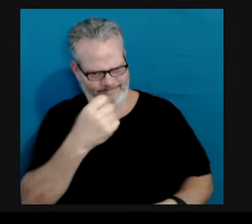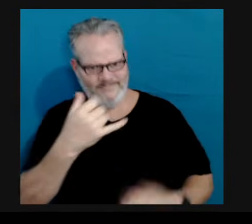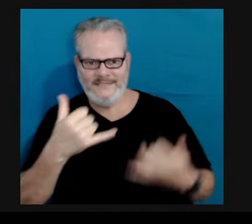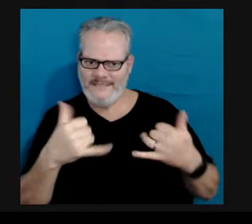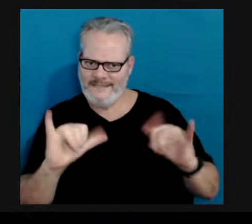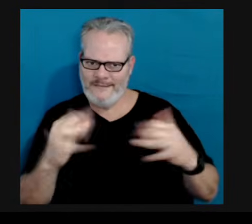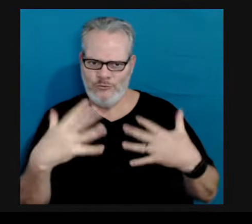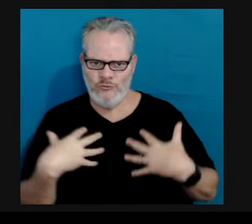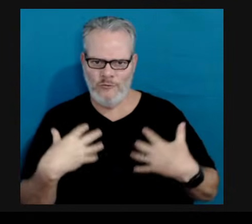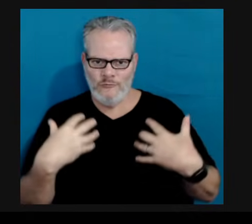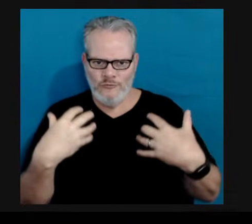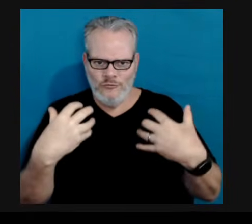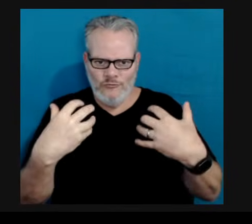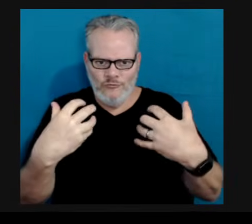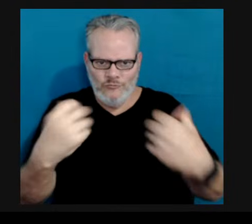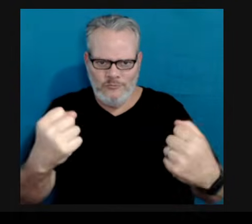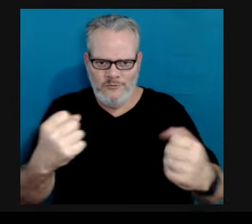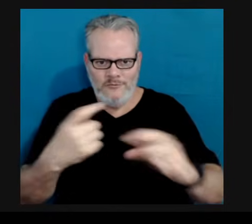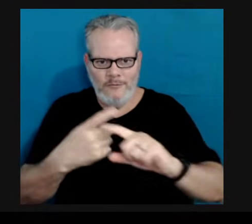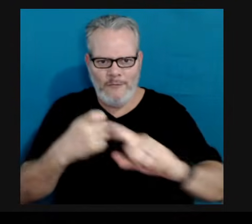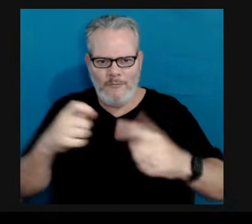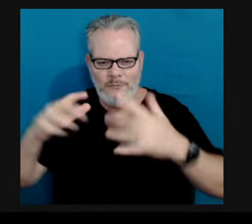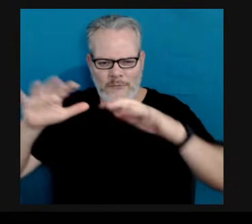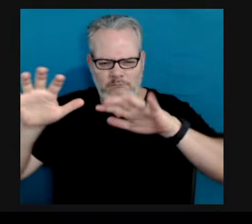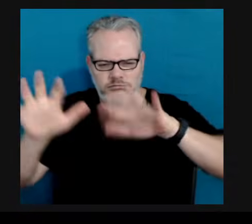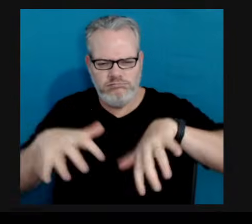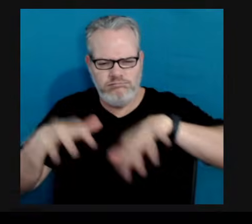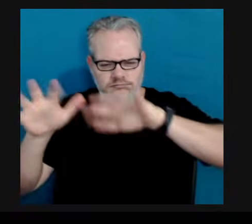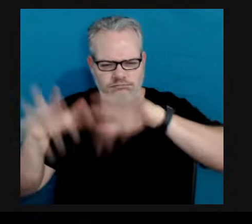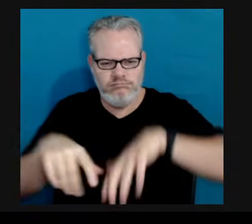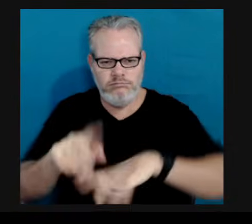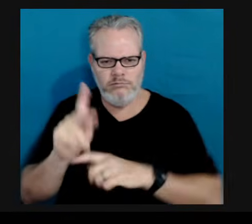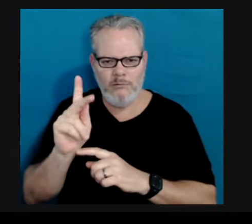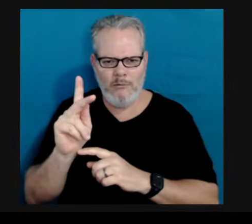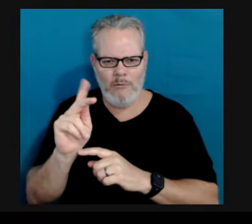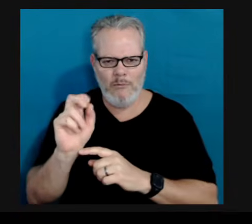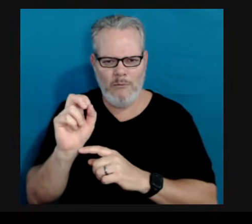the Kona Low, the storm system that came through, the